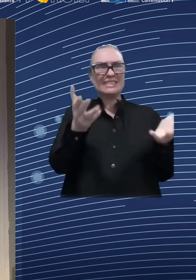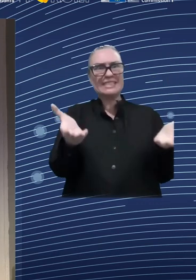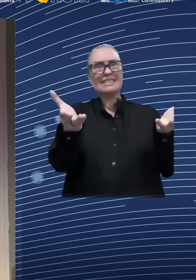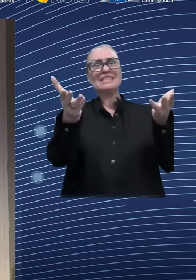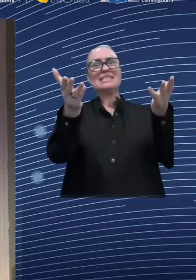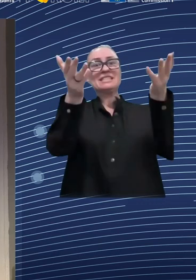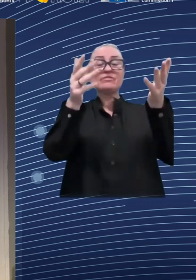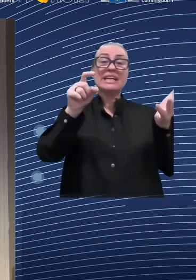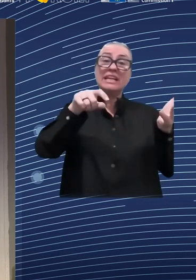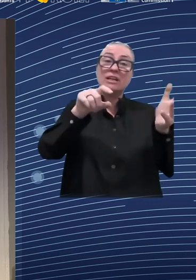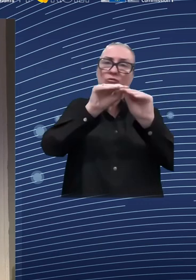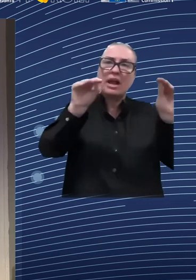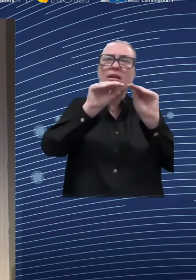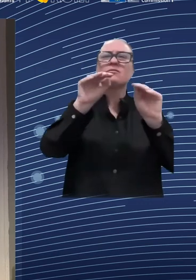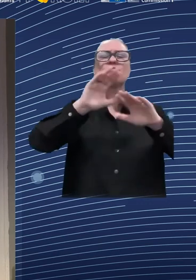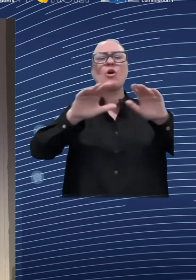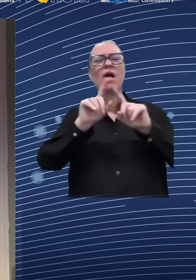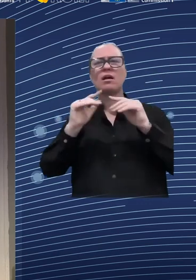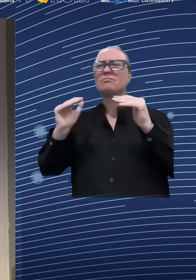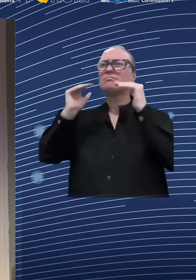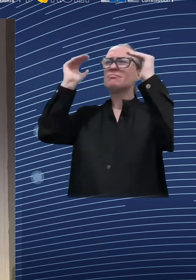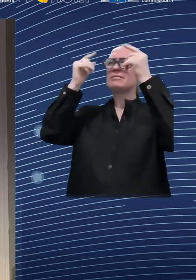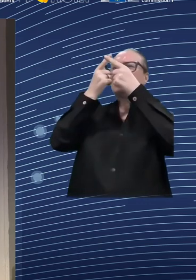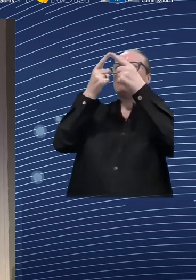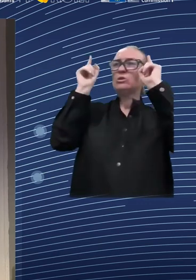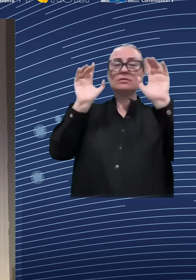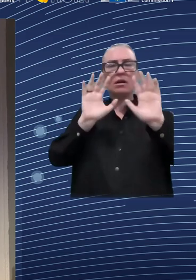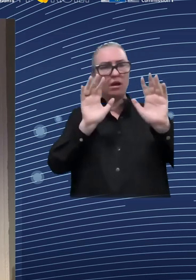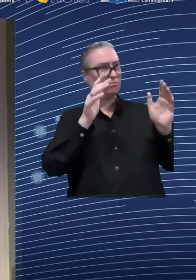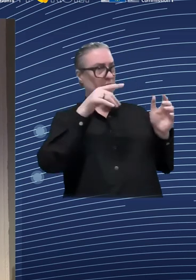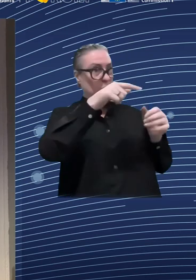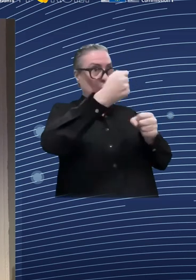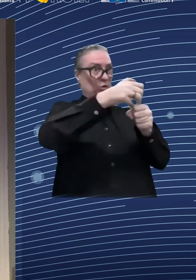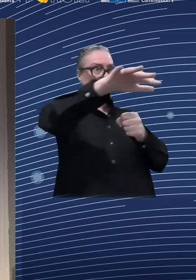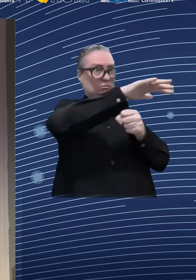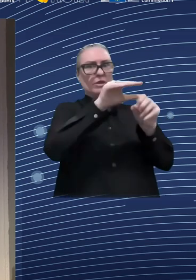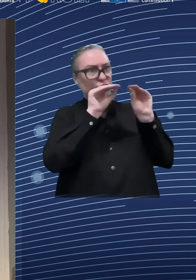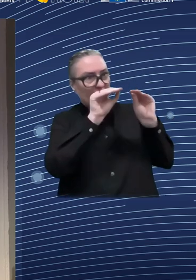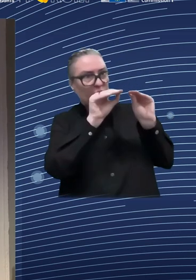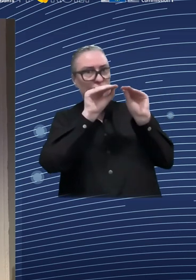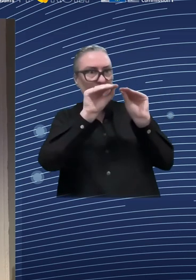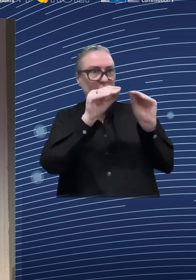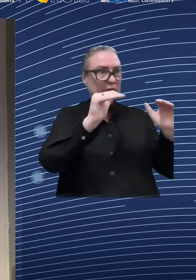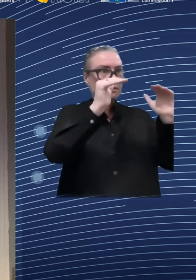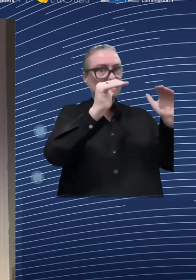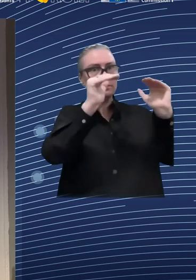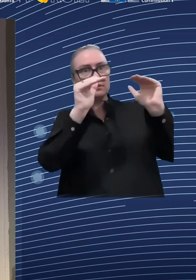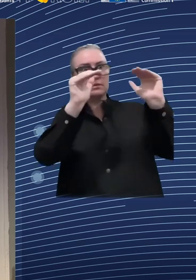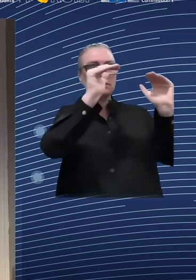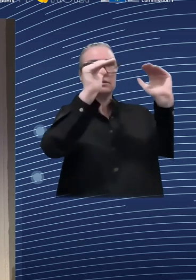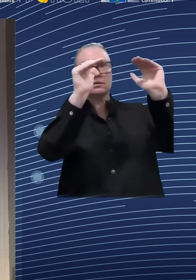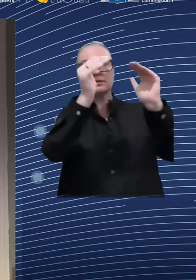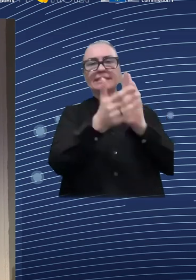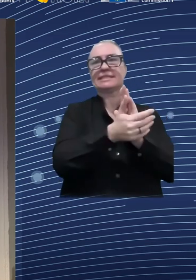fine. But then the governments need to make sure that they are able to validate these types of training, that they can certify